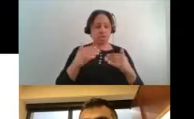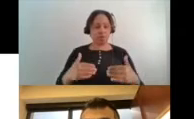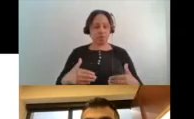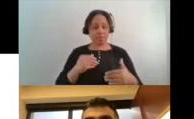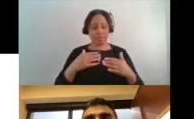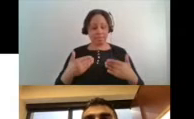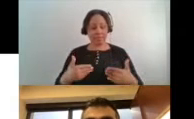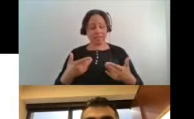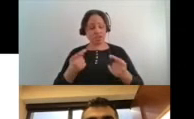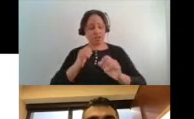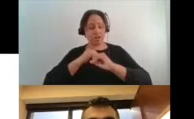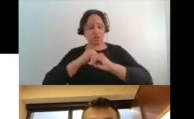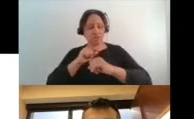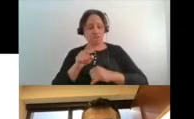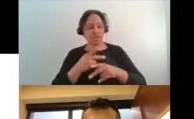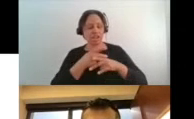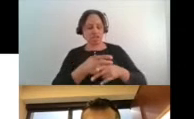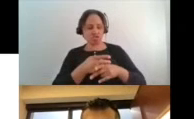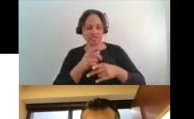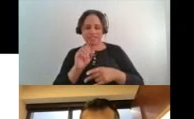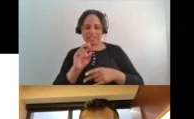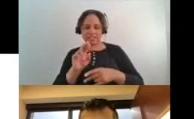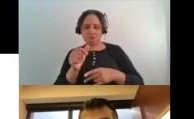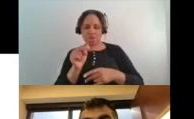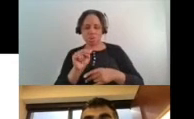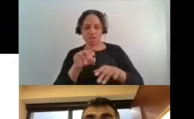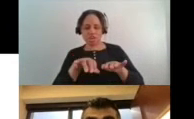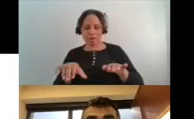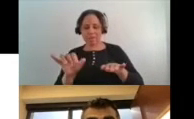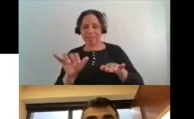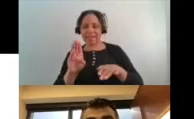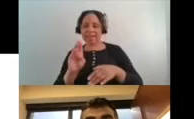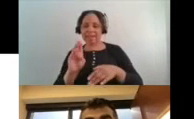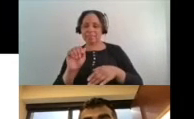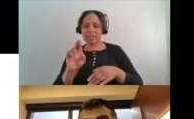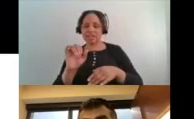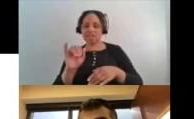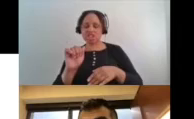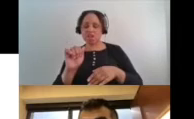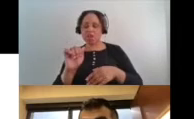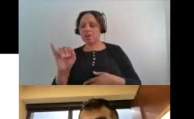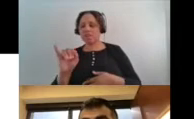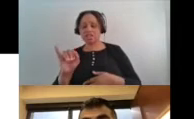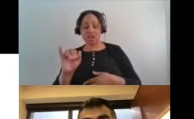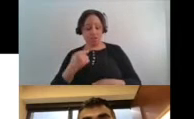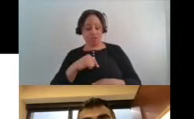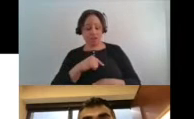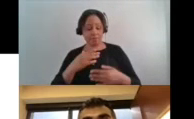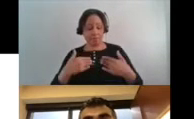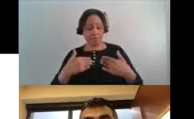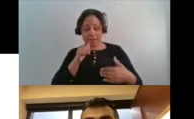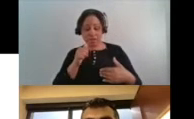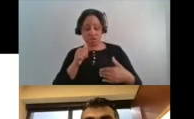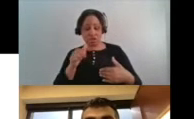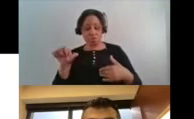like a bacteria or an infection. And for us to not reject the organ, or for our body not to reject the organ, we need to take these